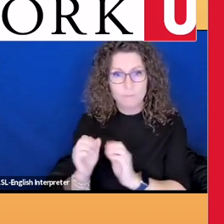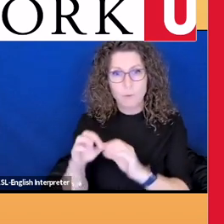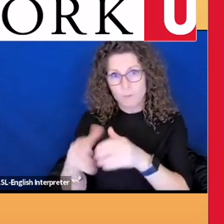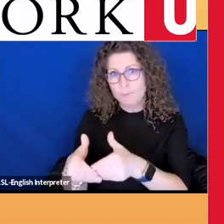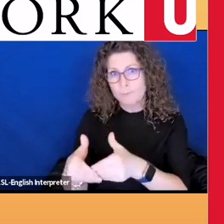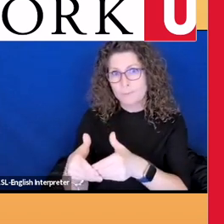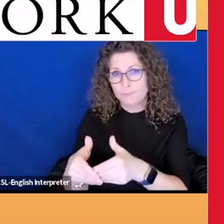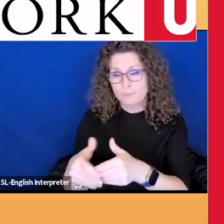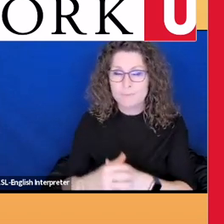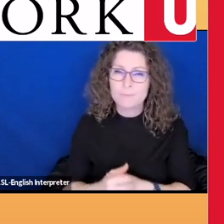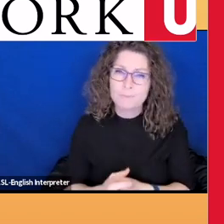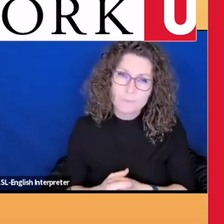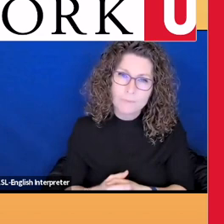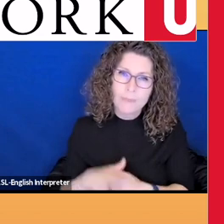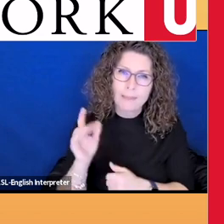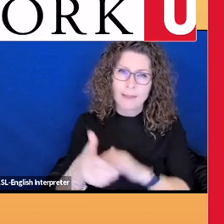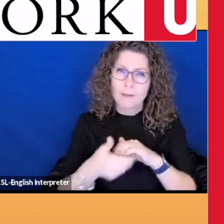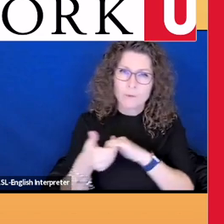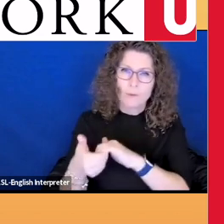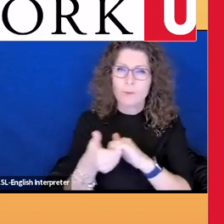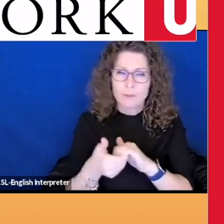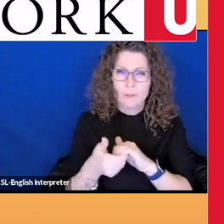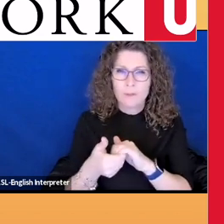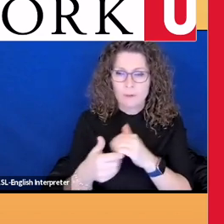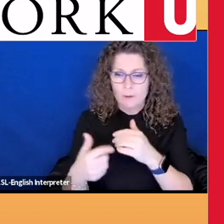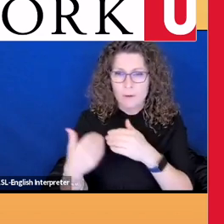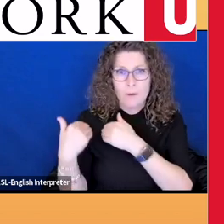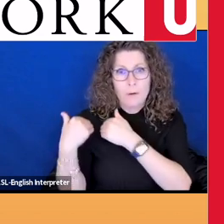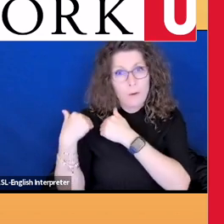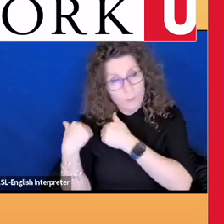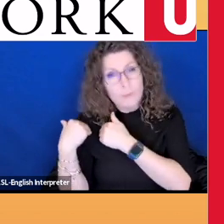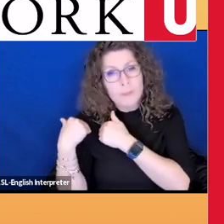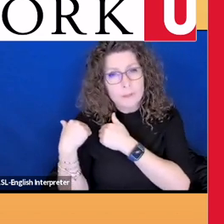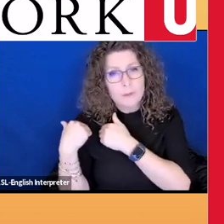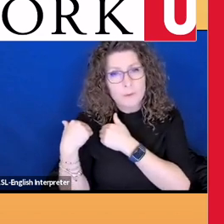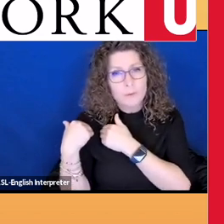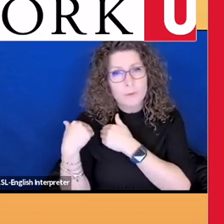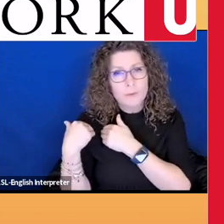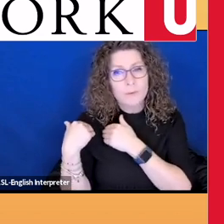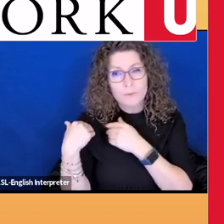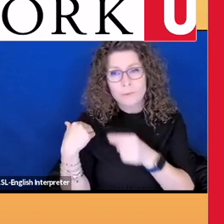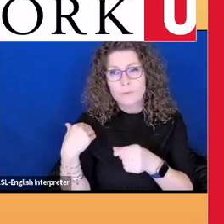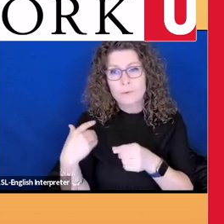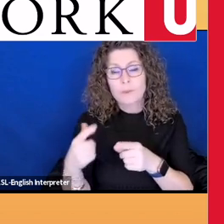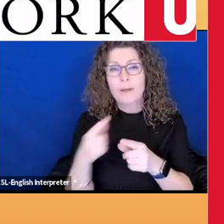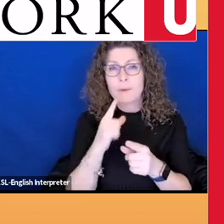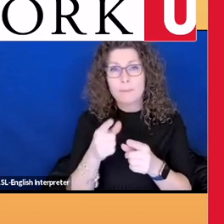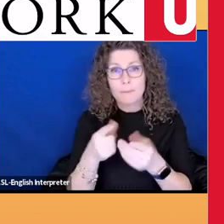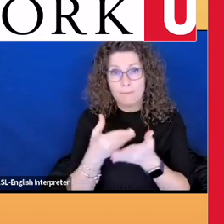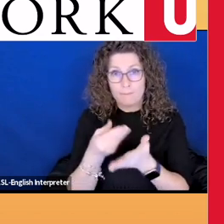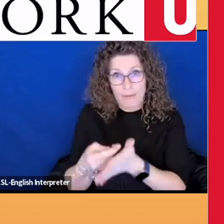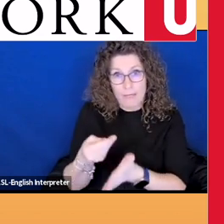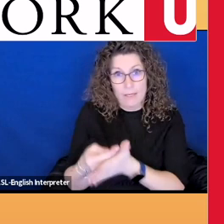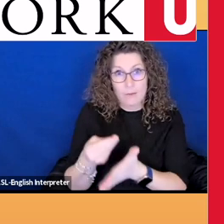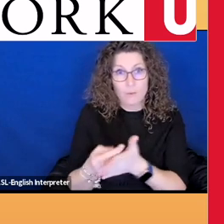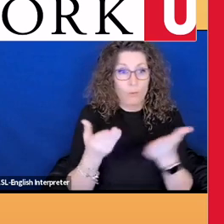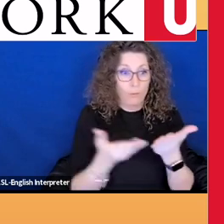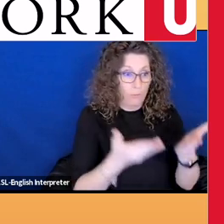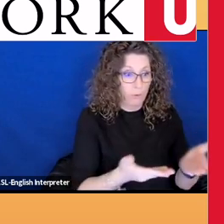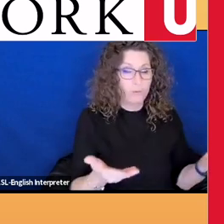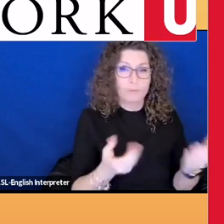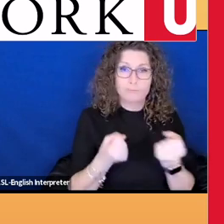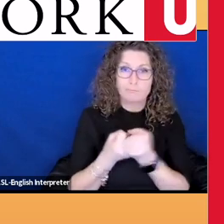a solidary obligation is anchored by a concrete financial or material responsibility in which two or more